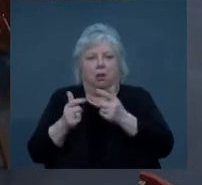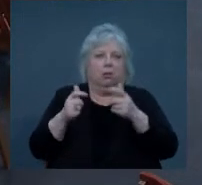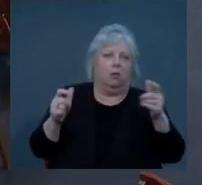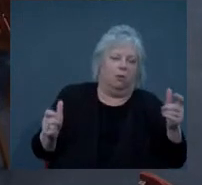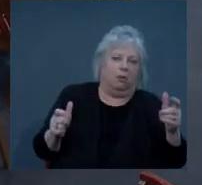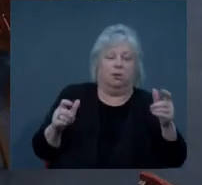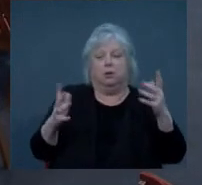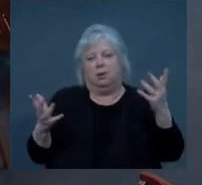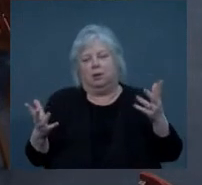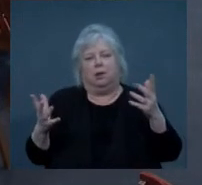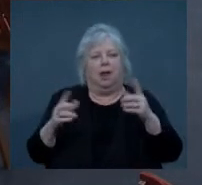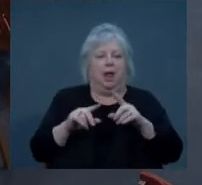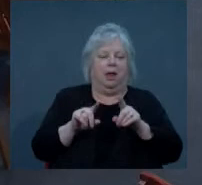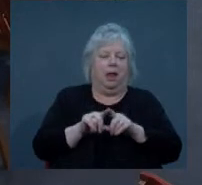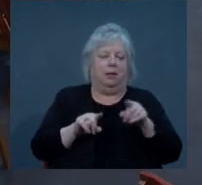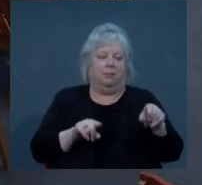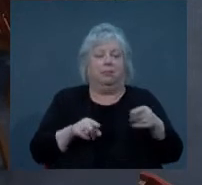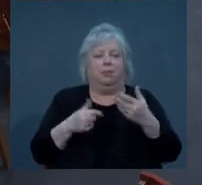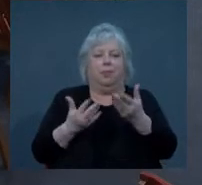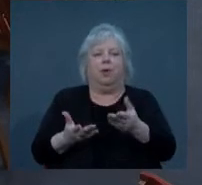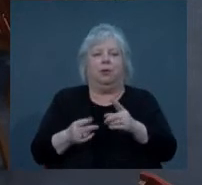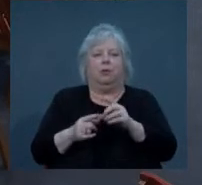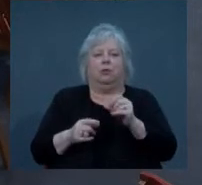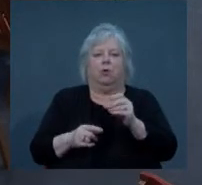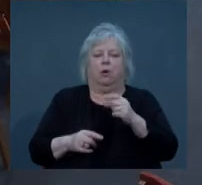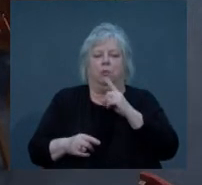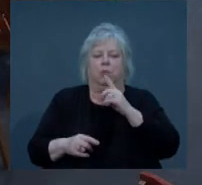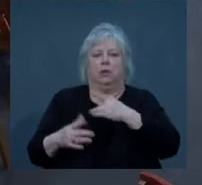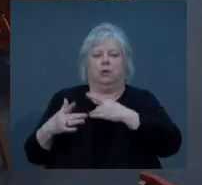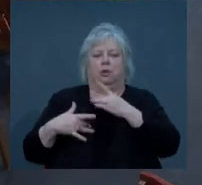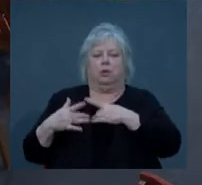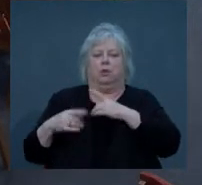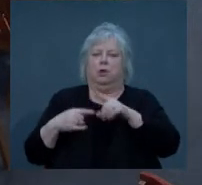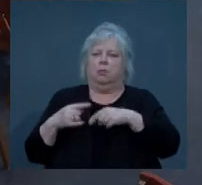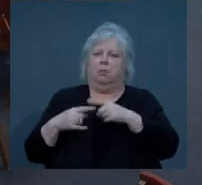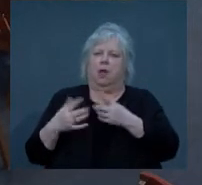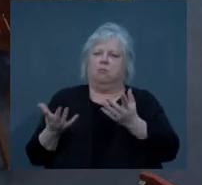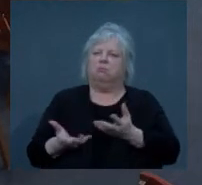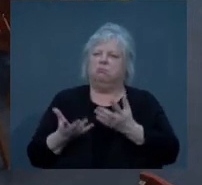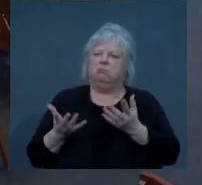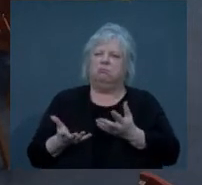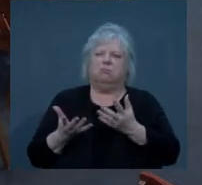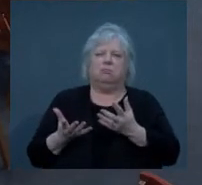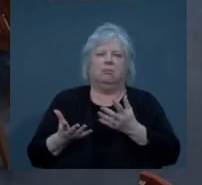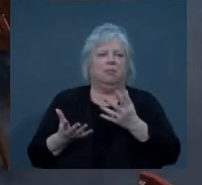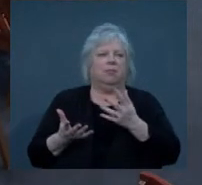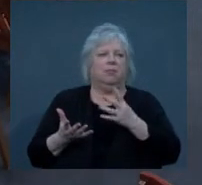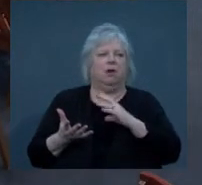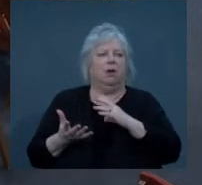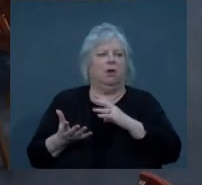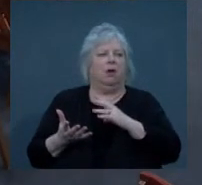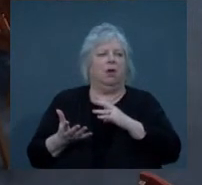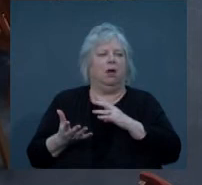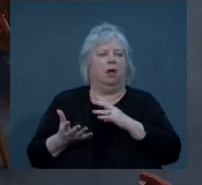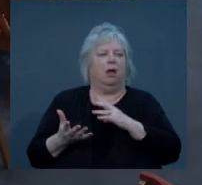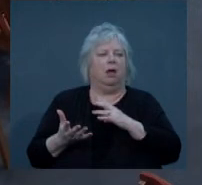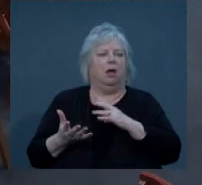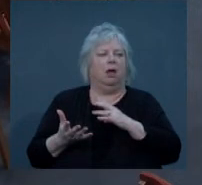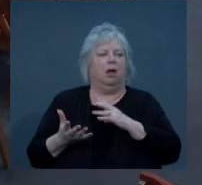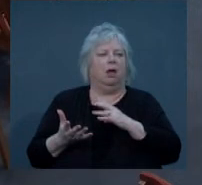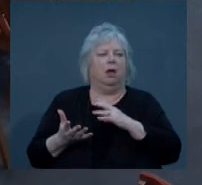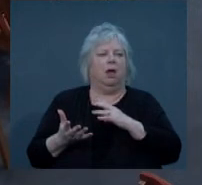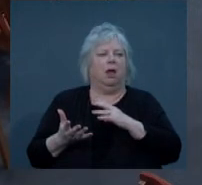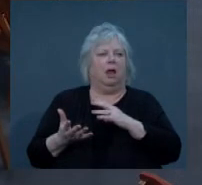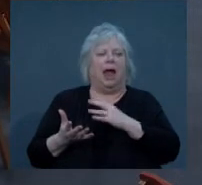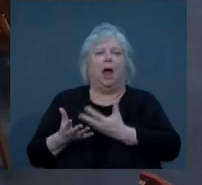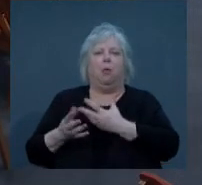constructions as this one is proposed. And so I'm really concerned about, like, you know, losing our natural, you know,